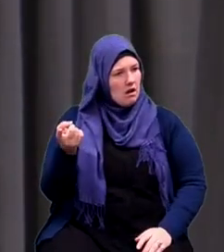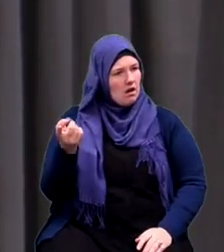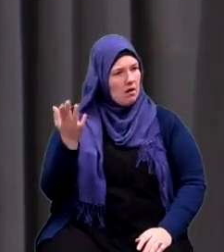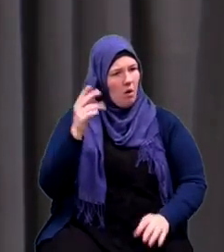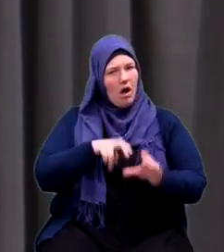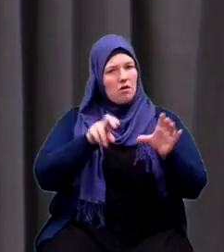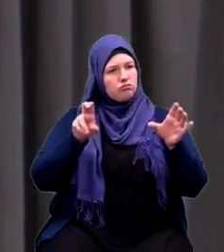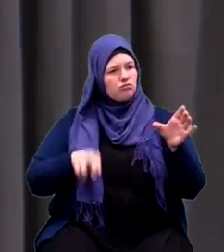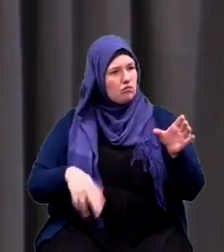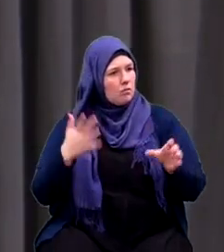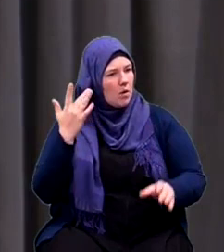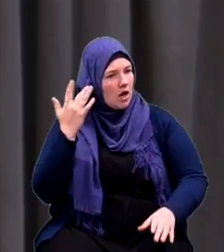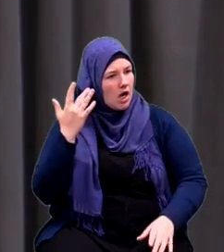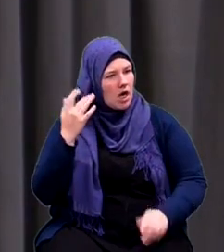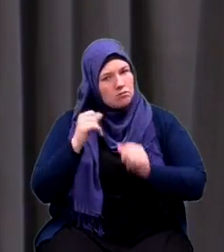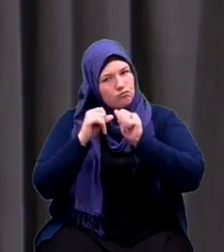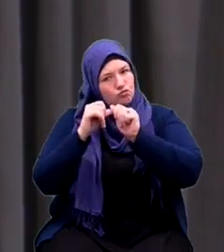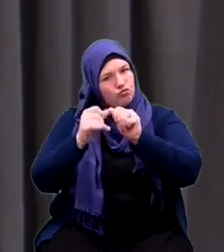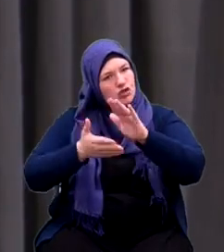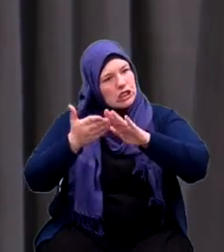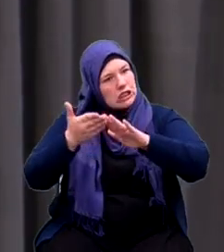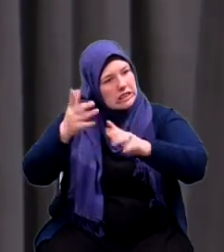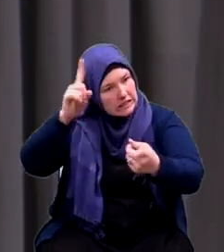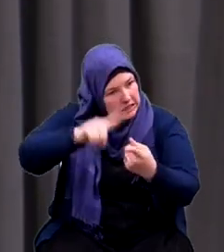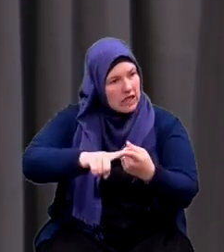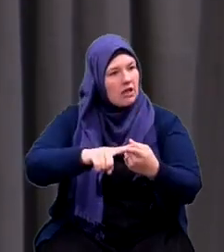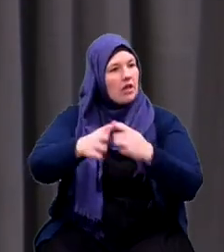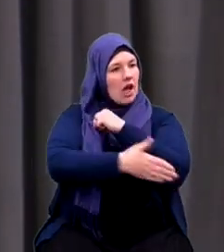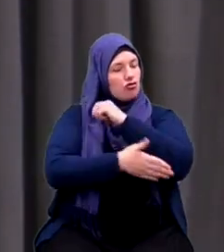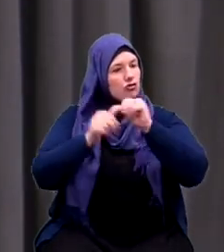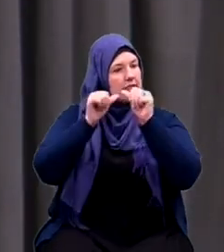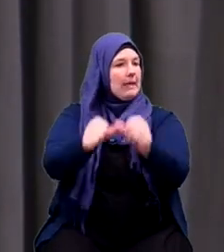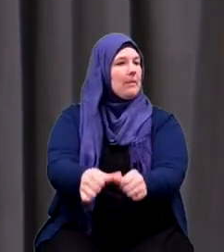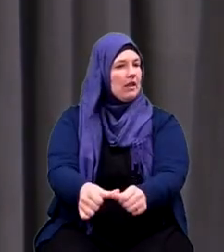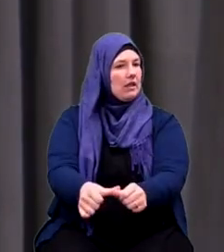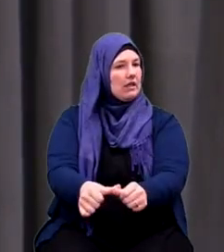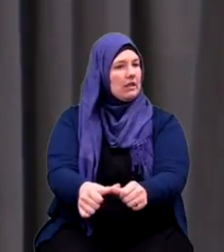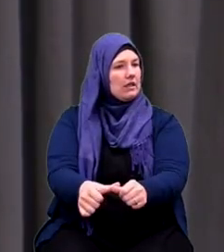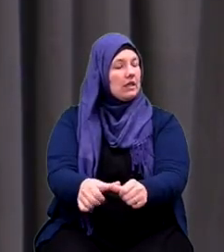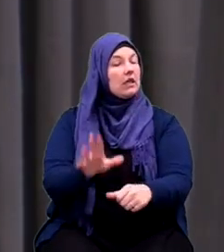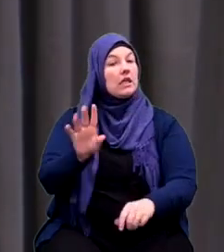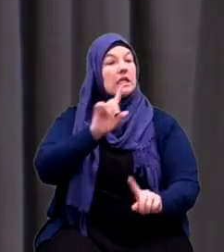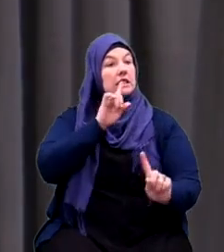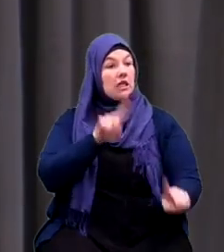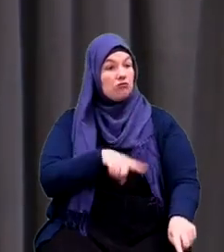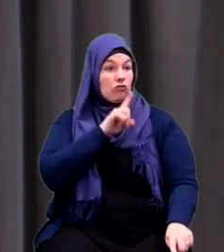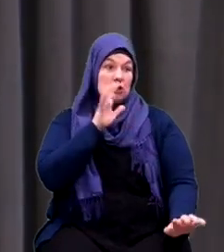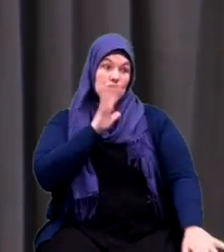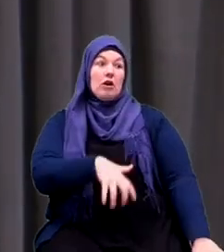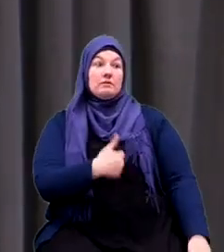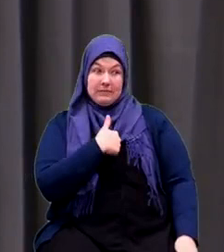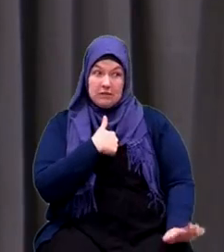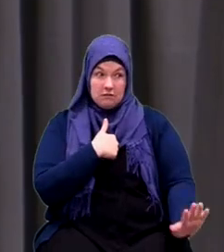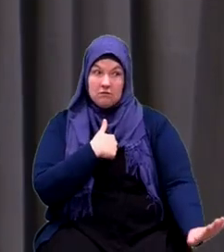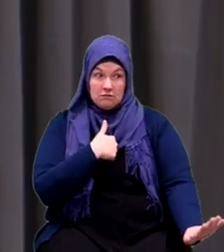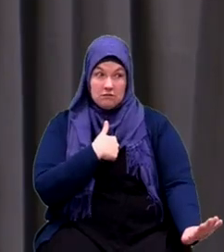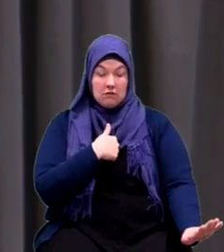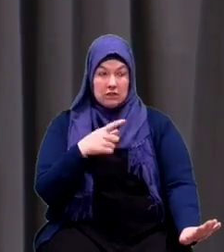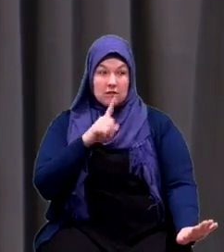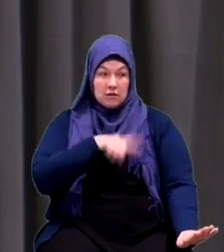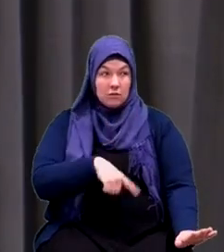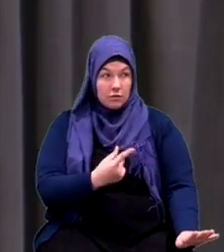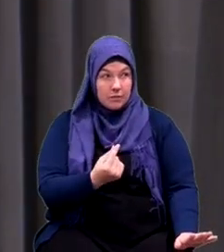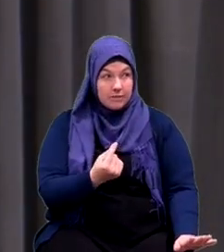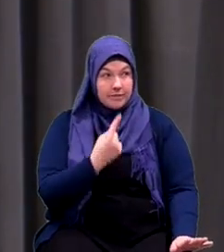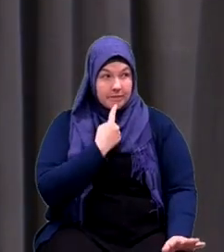down. Why didn't you continue until the nation is stable? And his answer really shocked me.